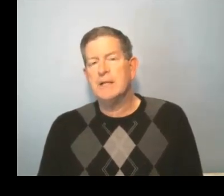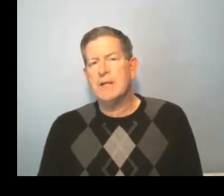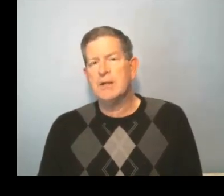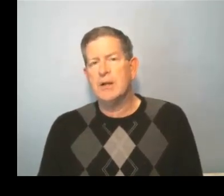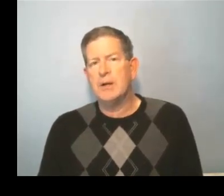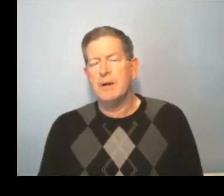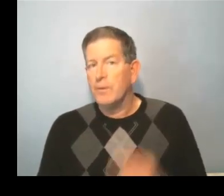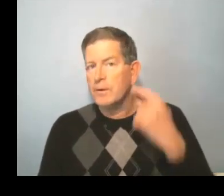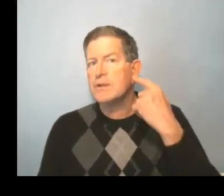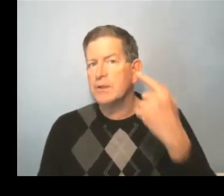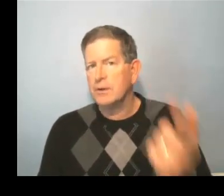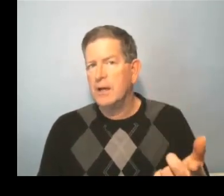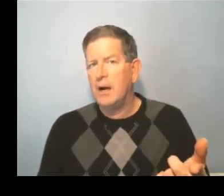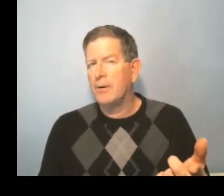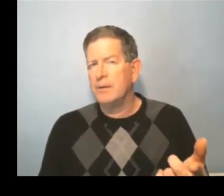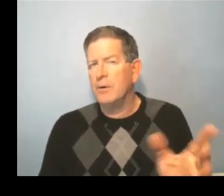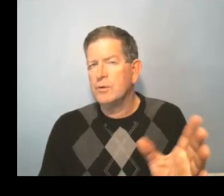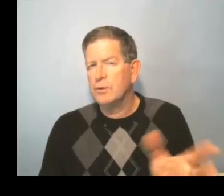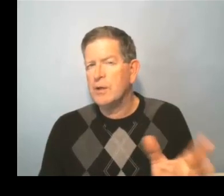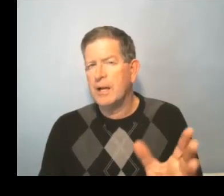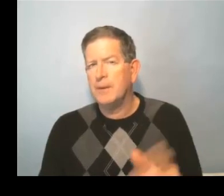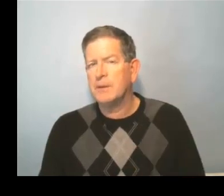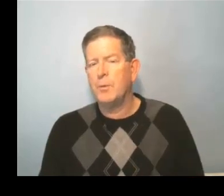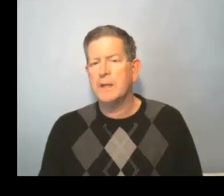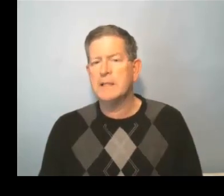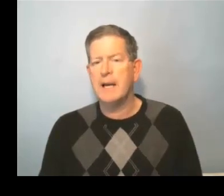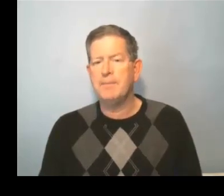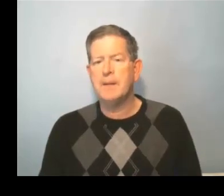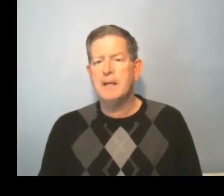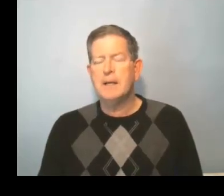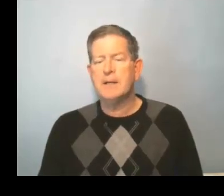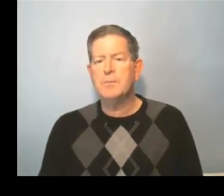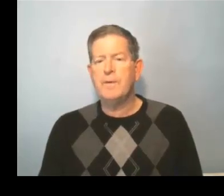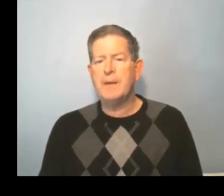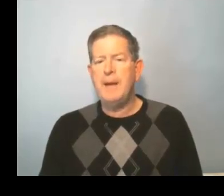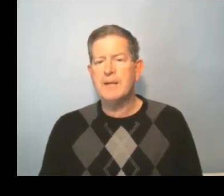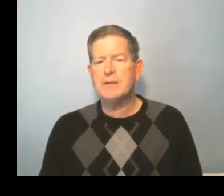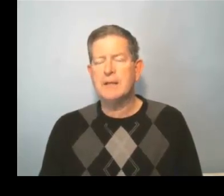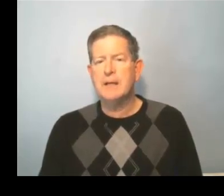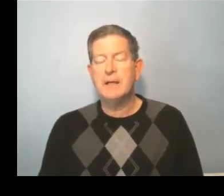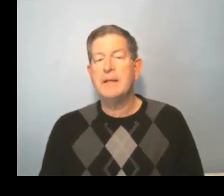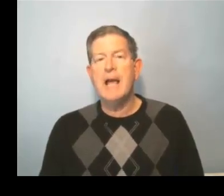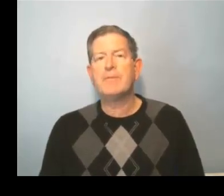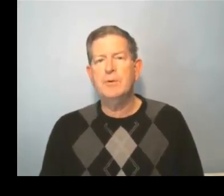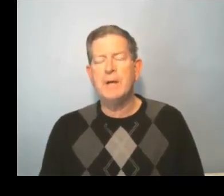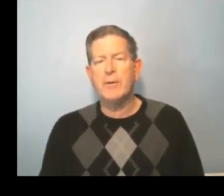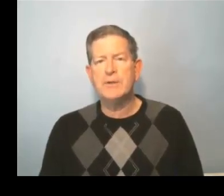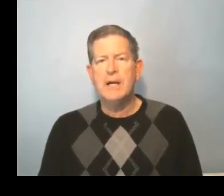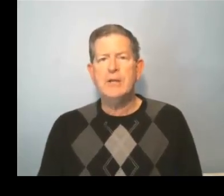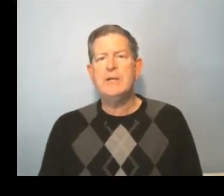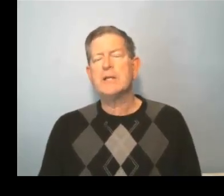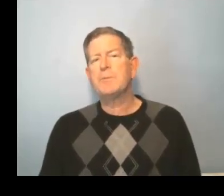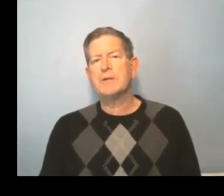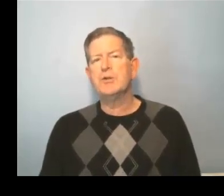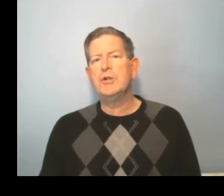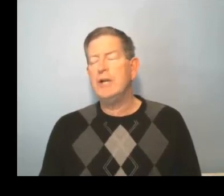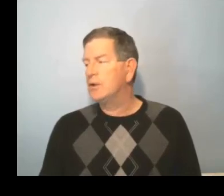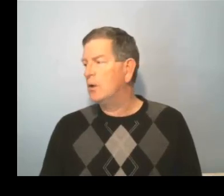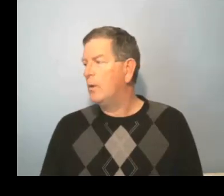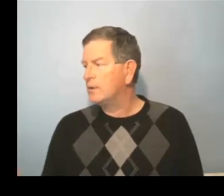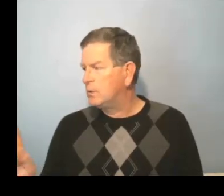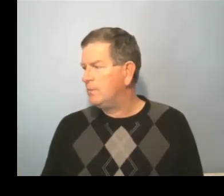just il est 7 heures, if your listener already knows you're talking about the morning time. Let's move on past into the afternoon hours. You see the